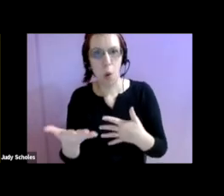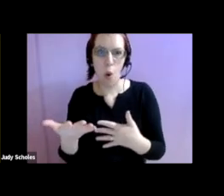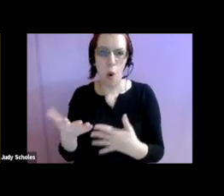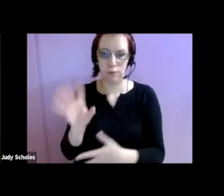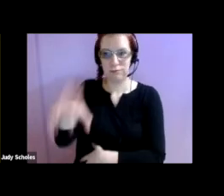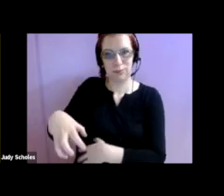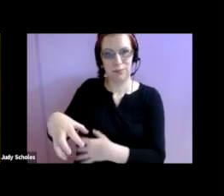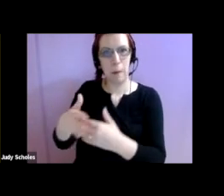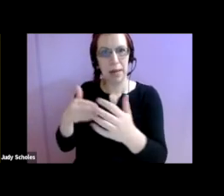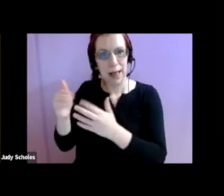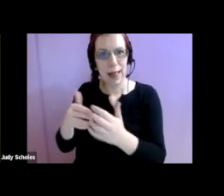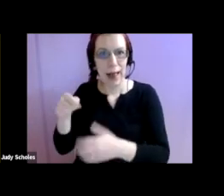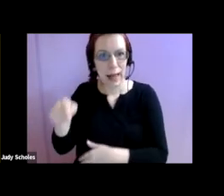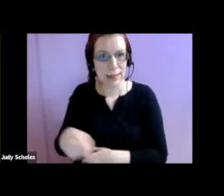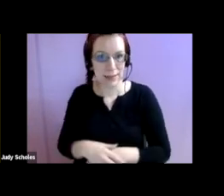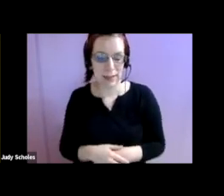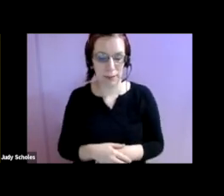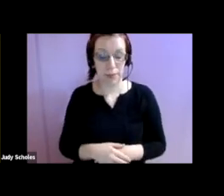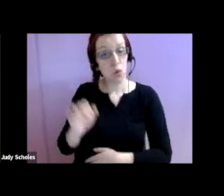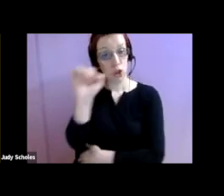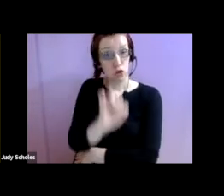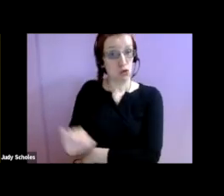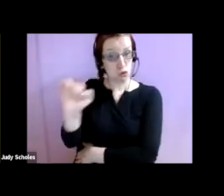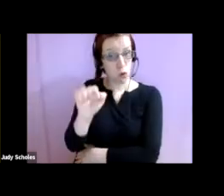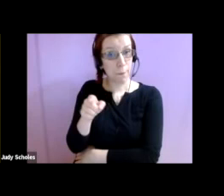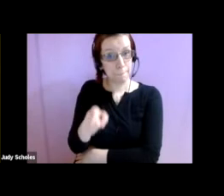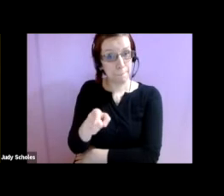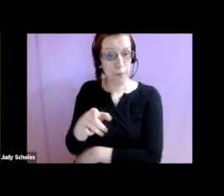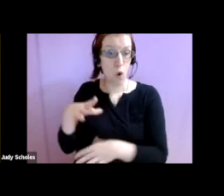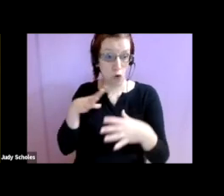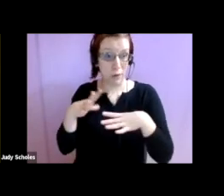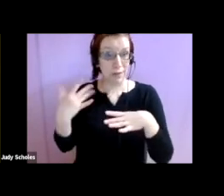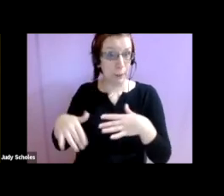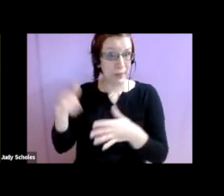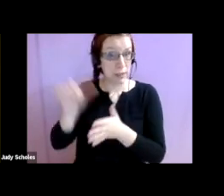observatories. In Europe, that's a process that started some time ago.